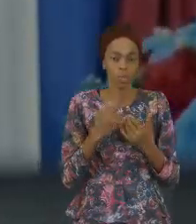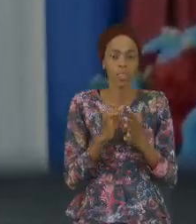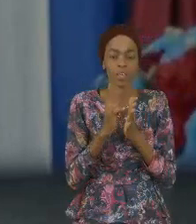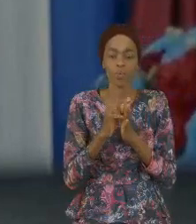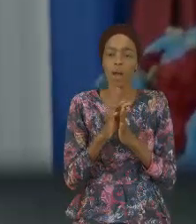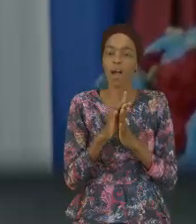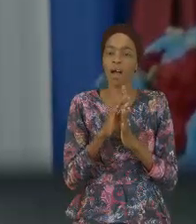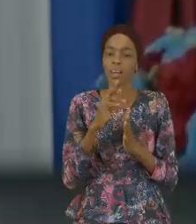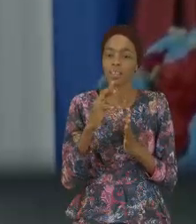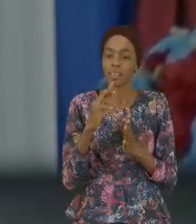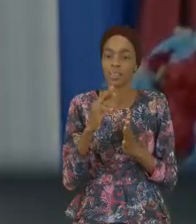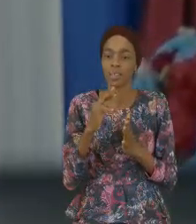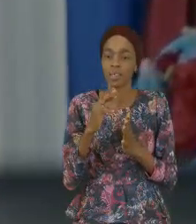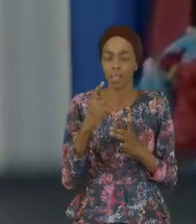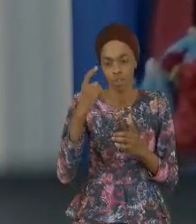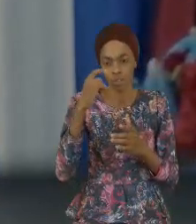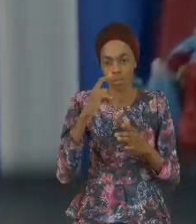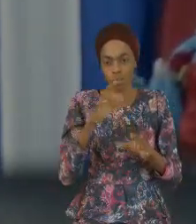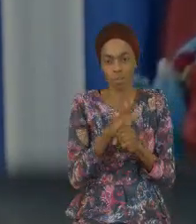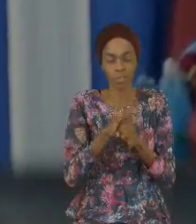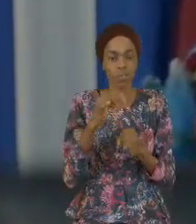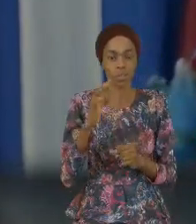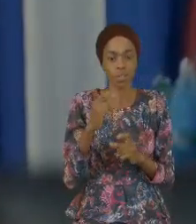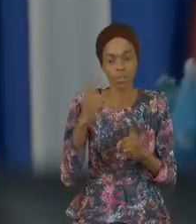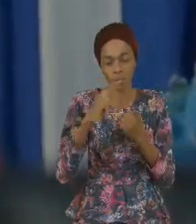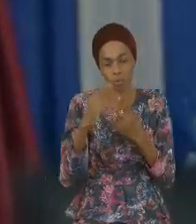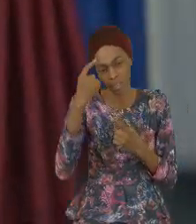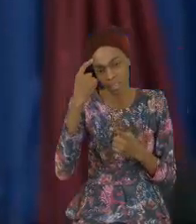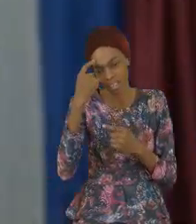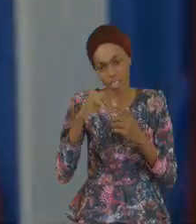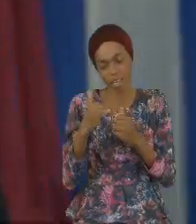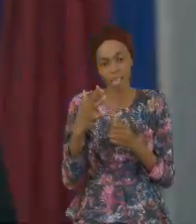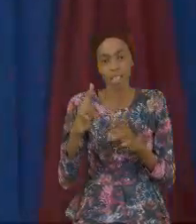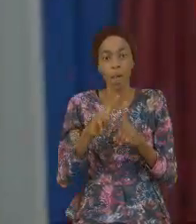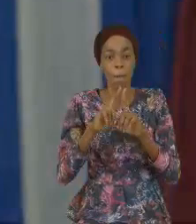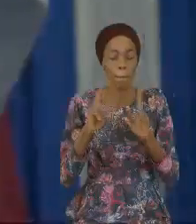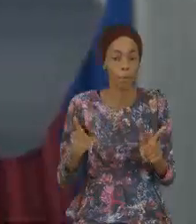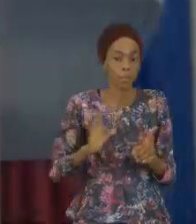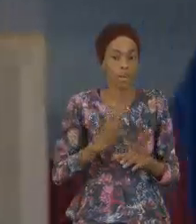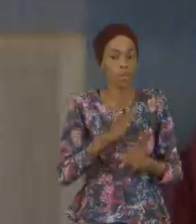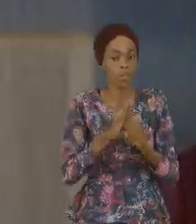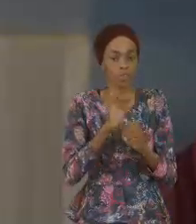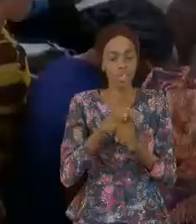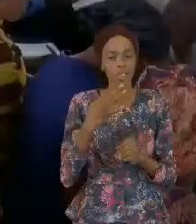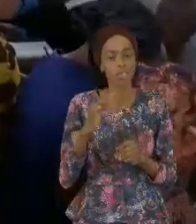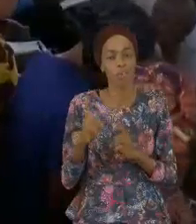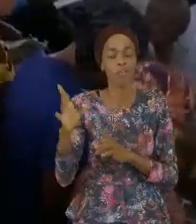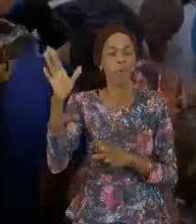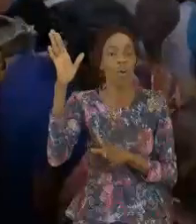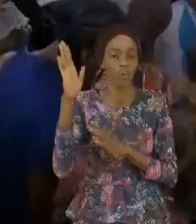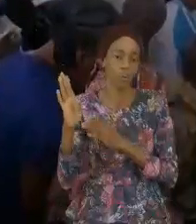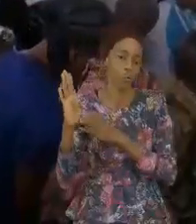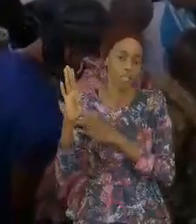ourselves to think anything as of ourselves, but our sufficiency is of God.